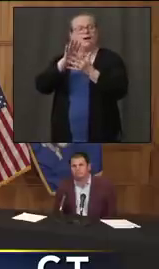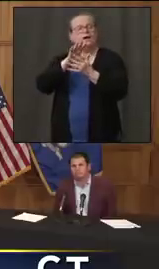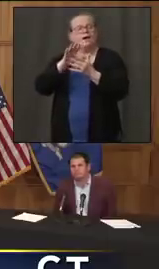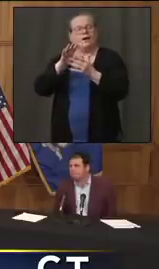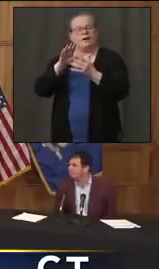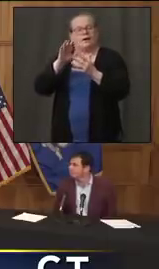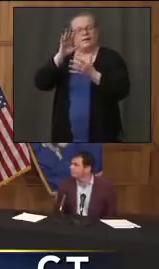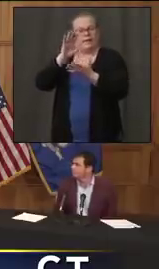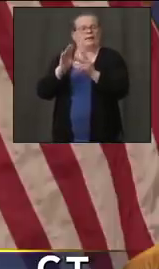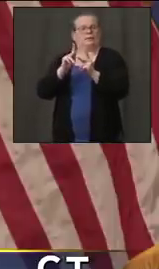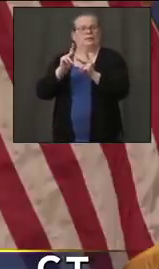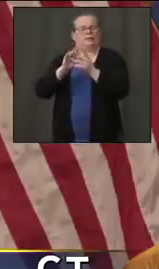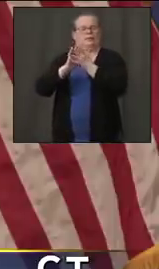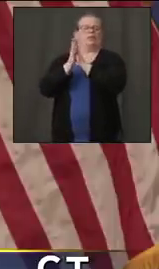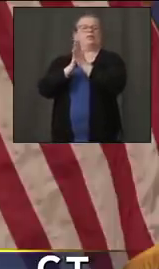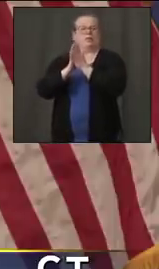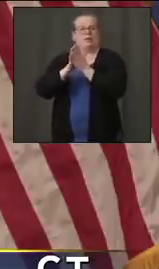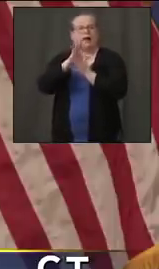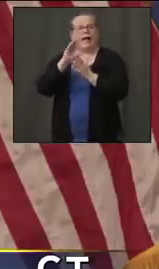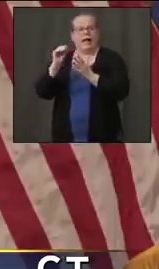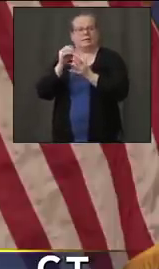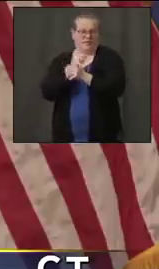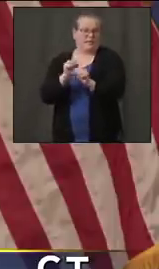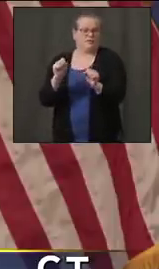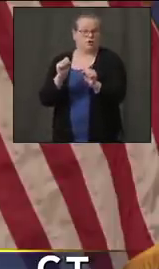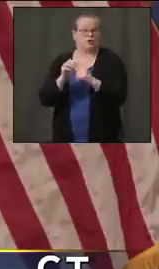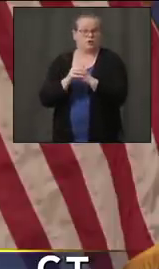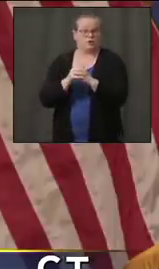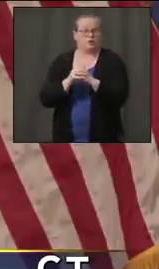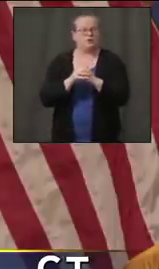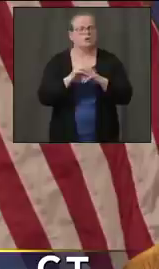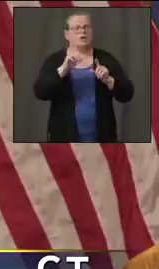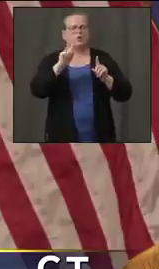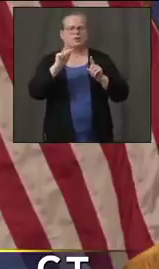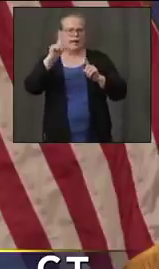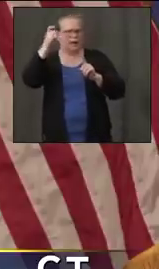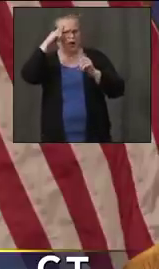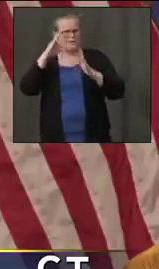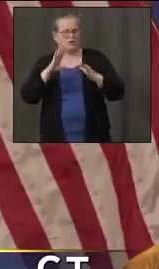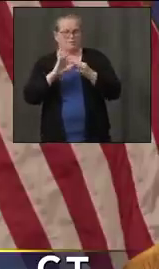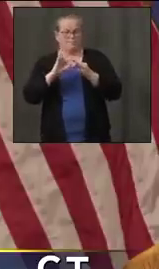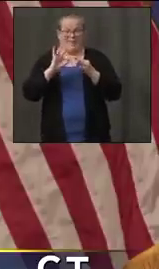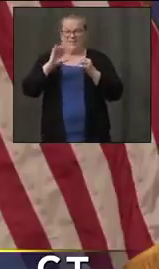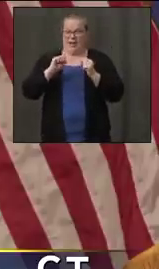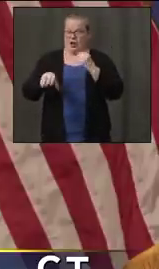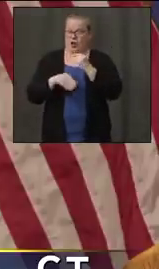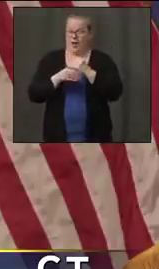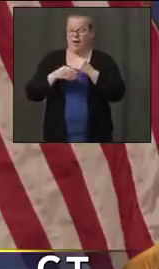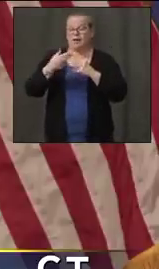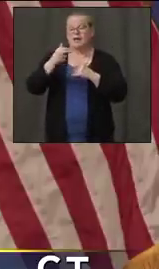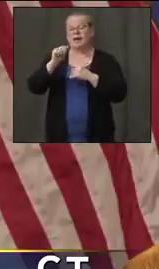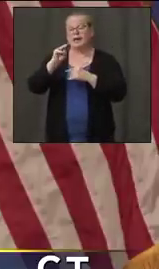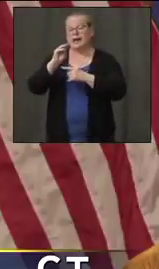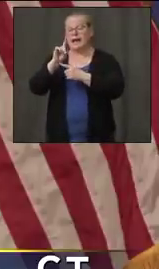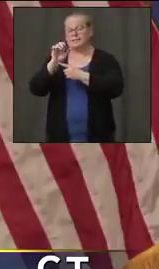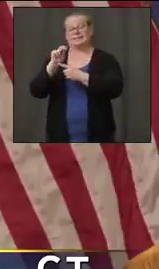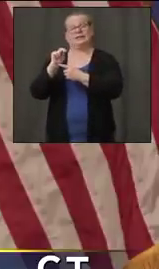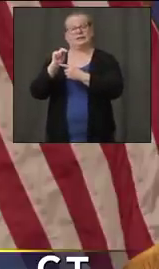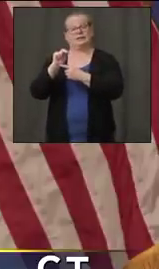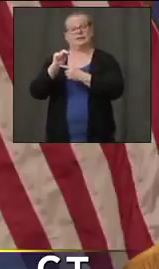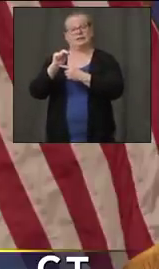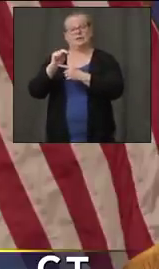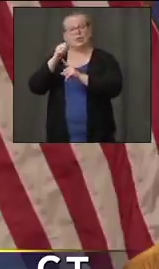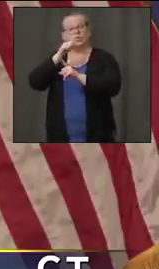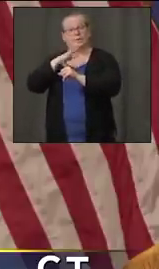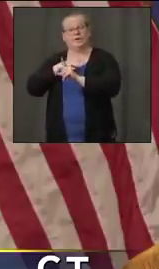was talking to the owner of a boutique in Hamden earlier this week. She has 2 rooms, and she's already